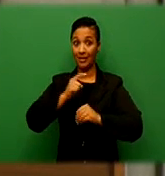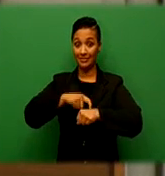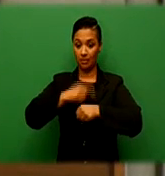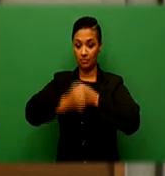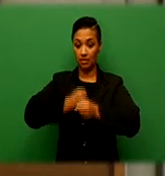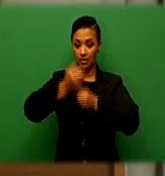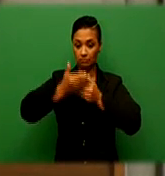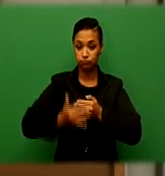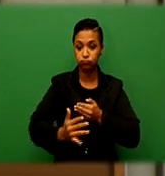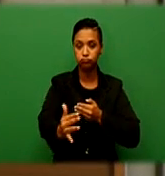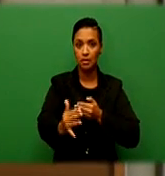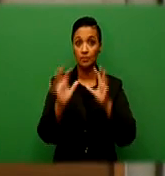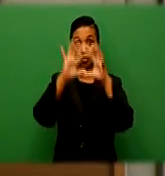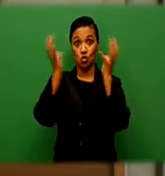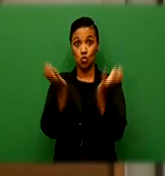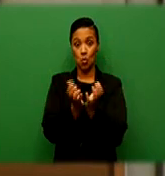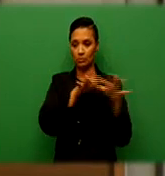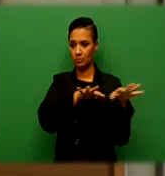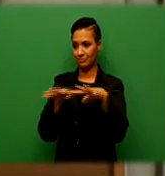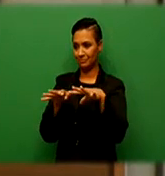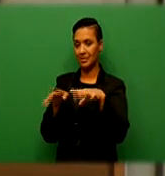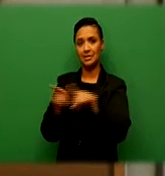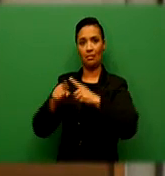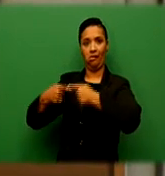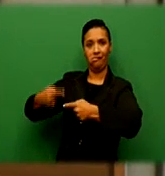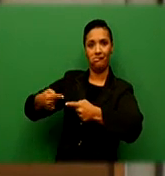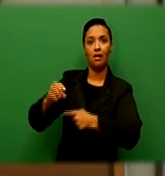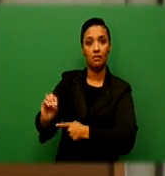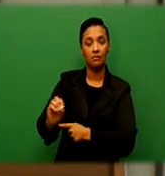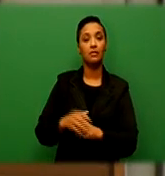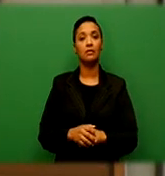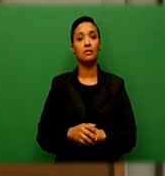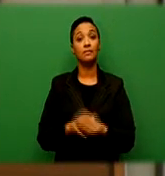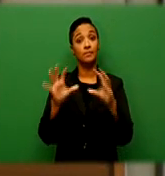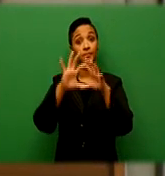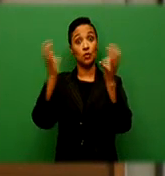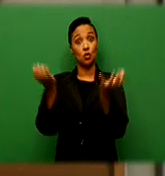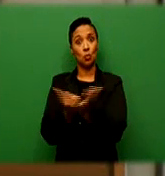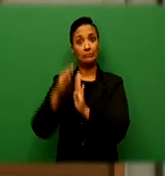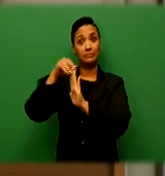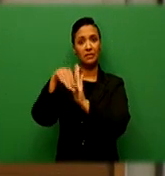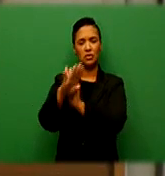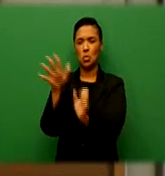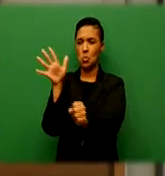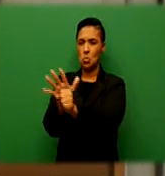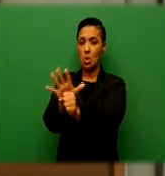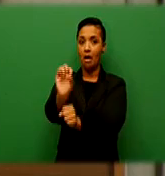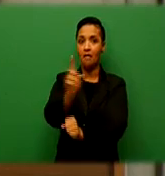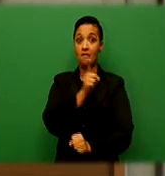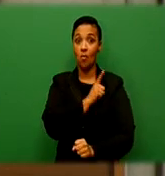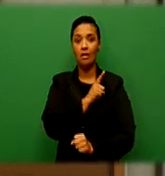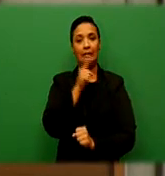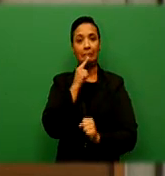the global economy. There are few signs of global inflation pressures, with inflation